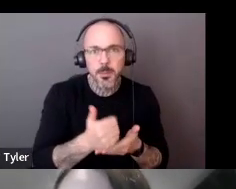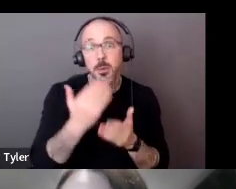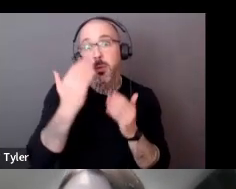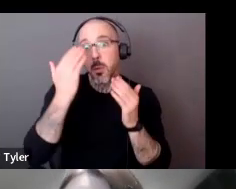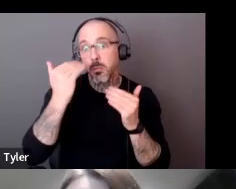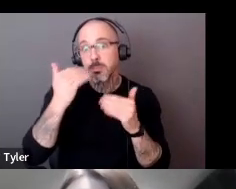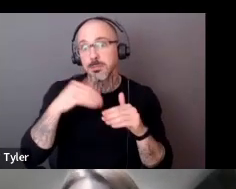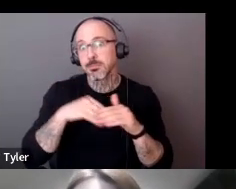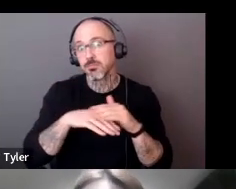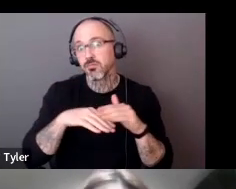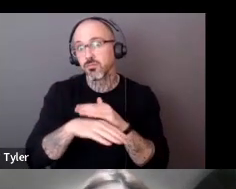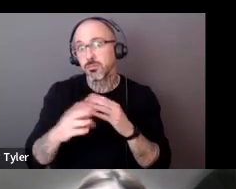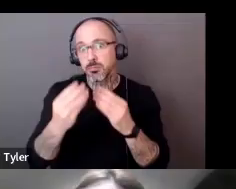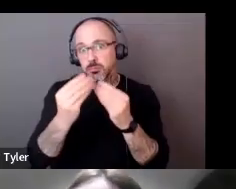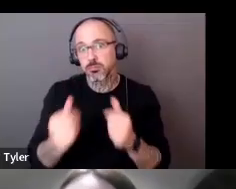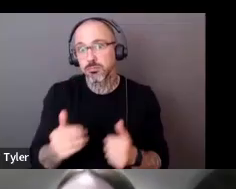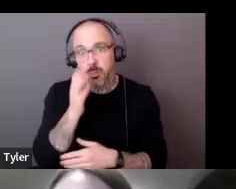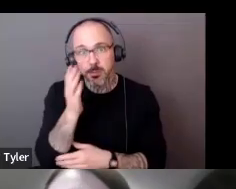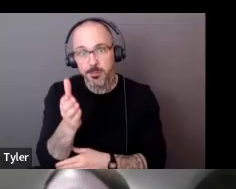sailing.